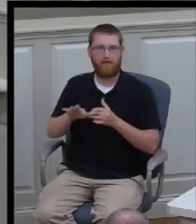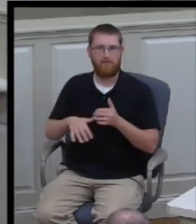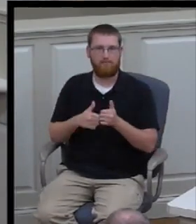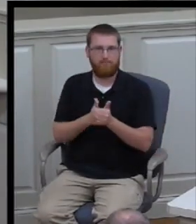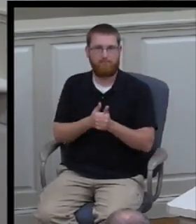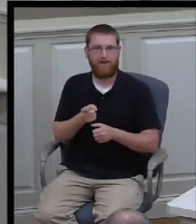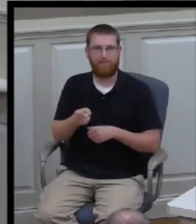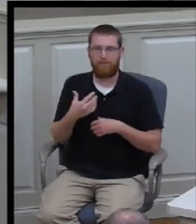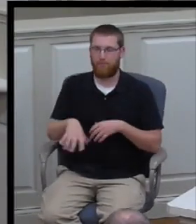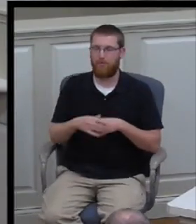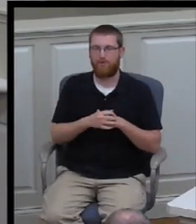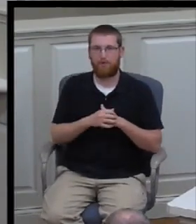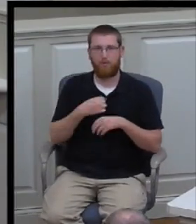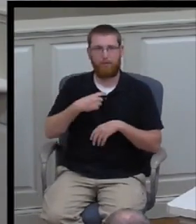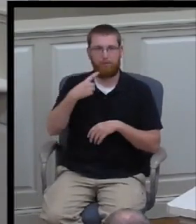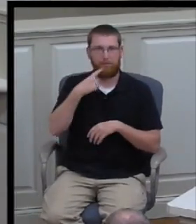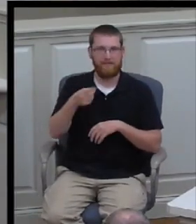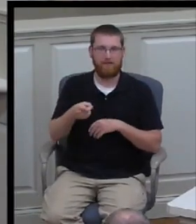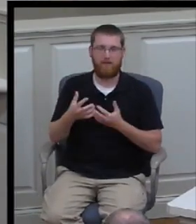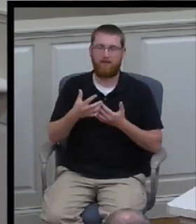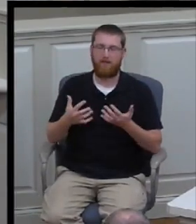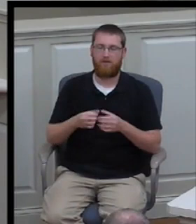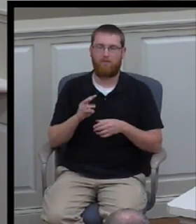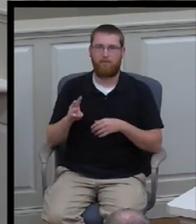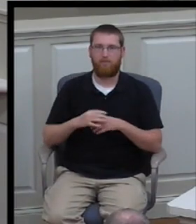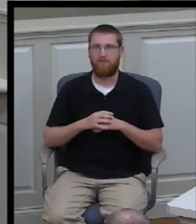Irreplaceable. We miss him.